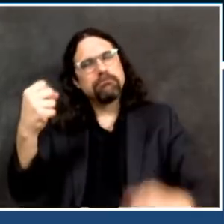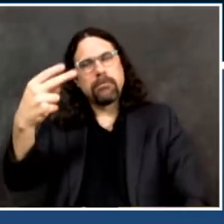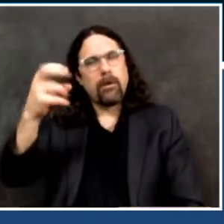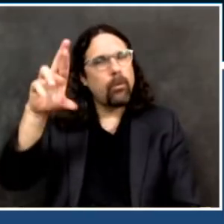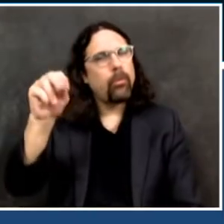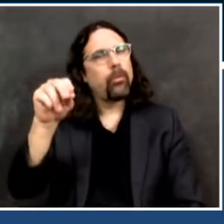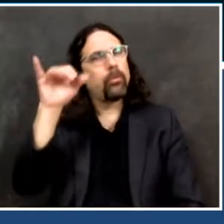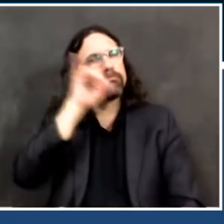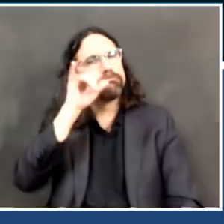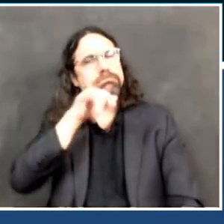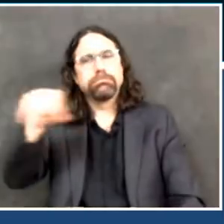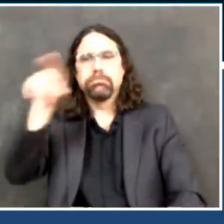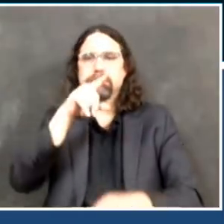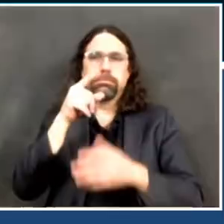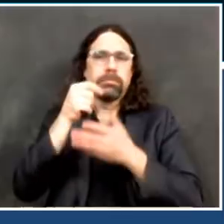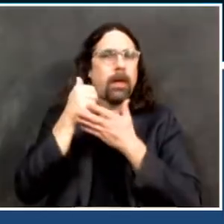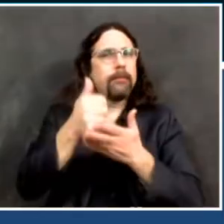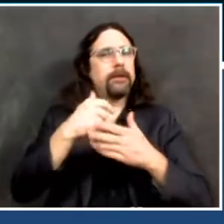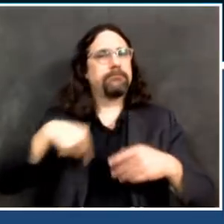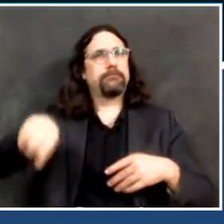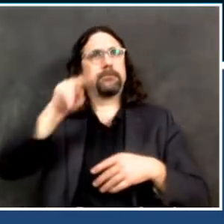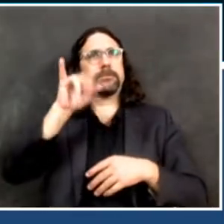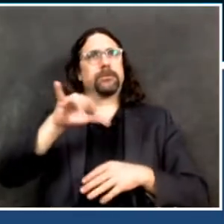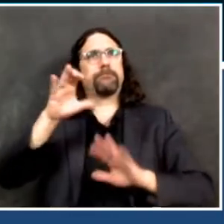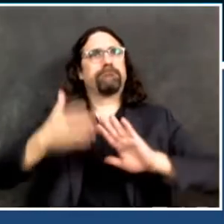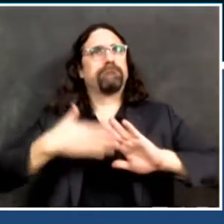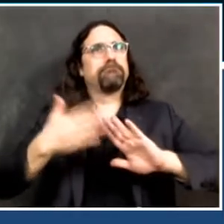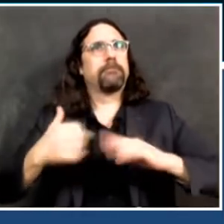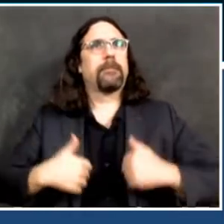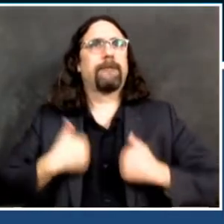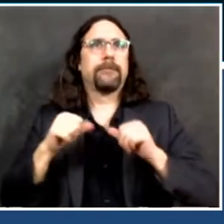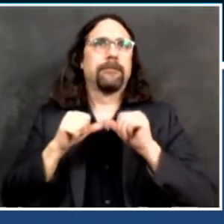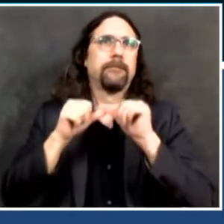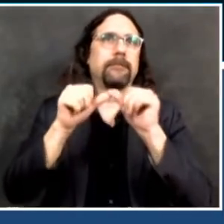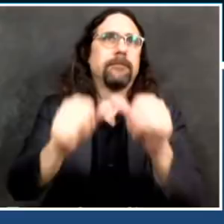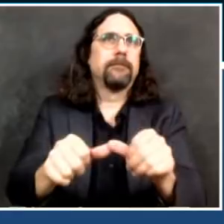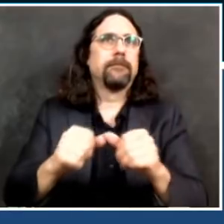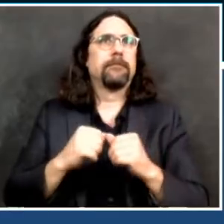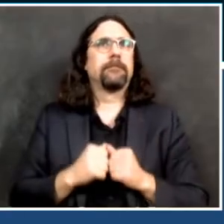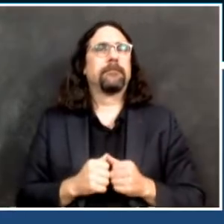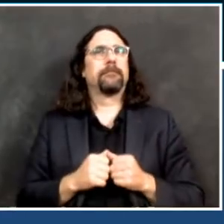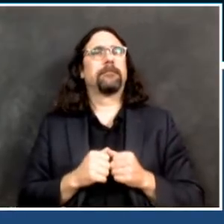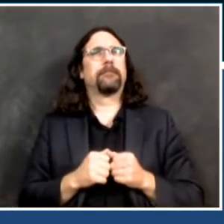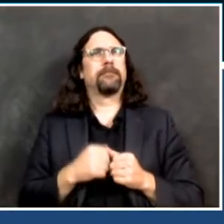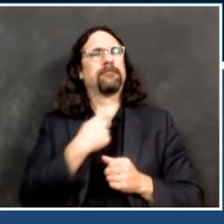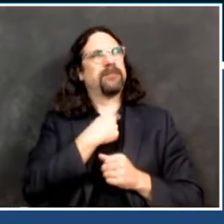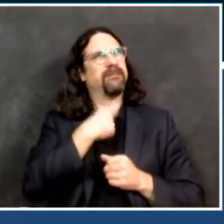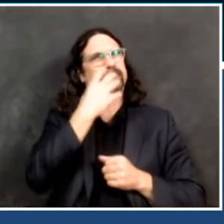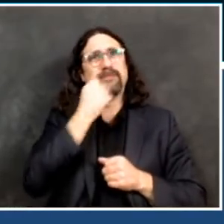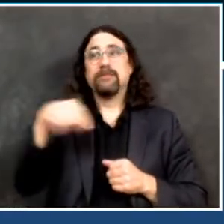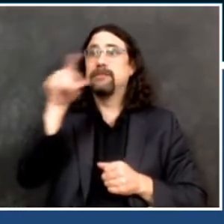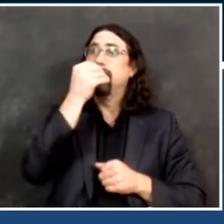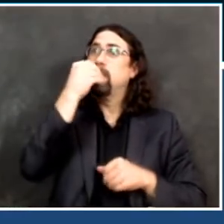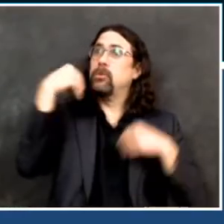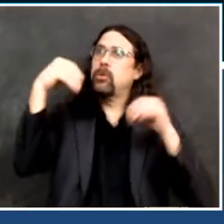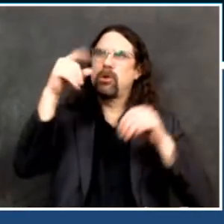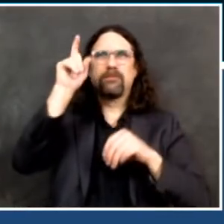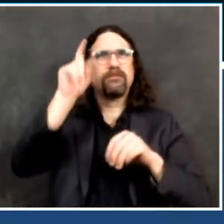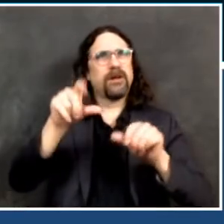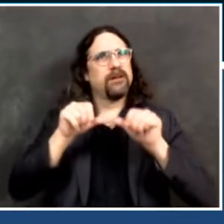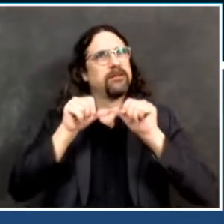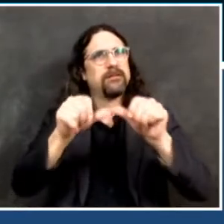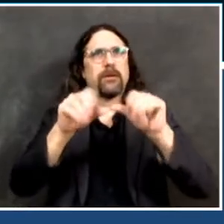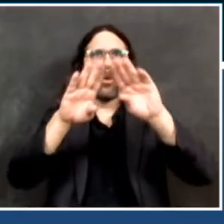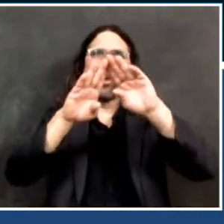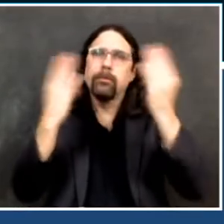of the challenges that this industry is having, as are all of us, is that people have been sick or people have been afraid. And so we